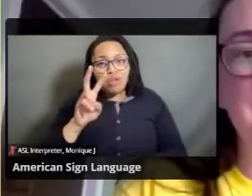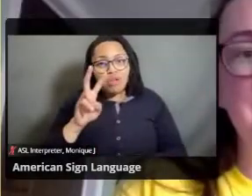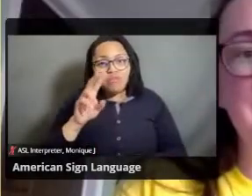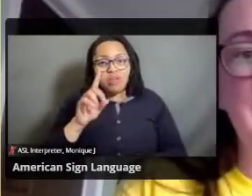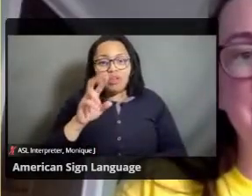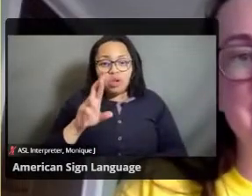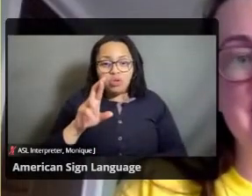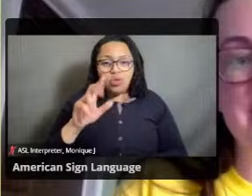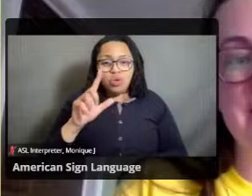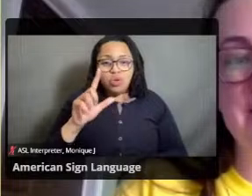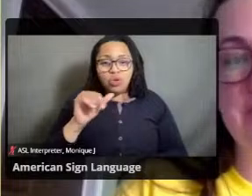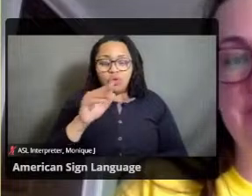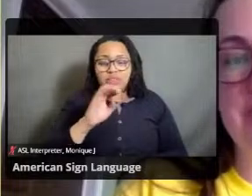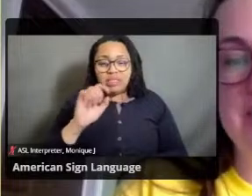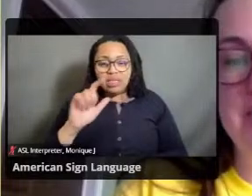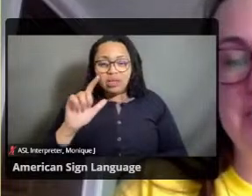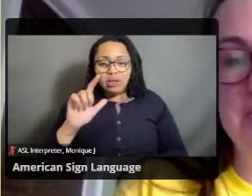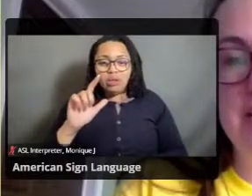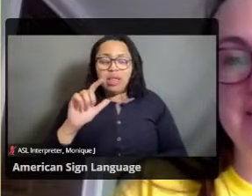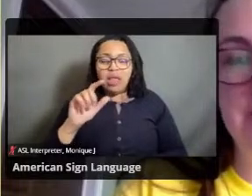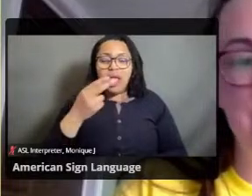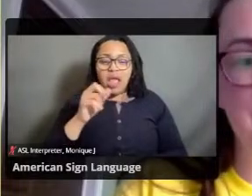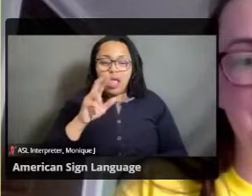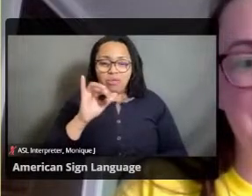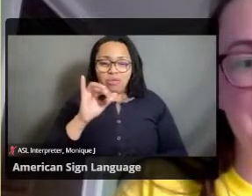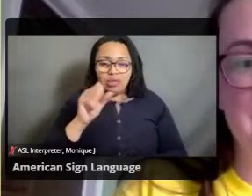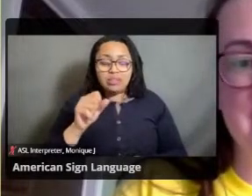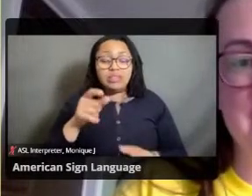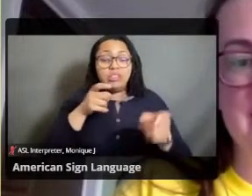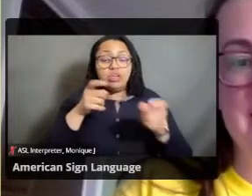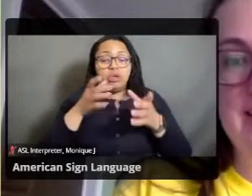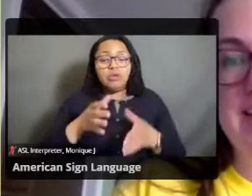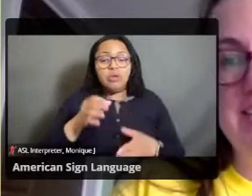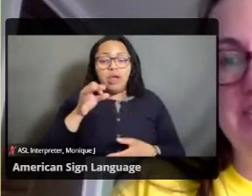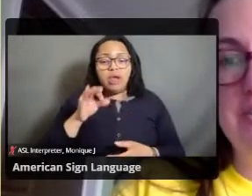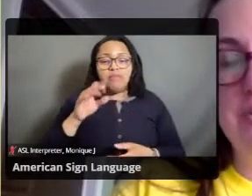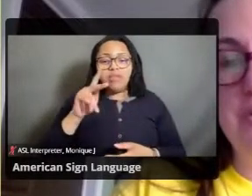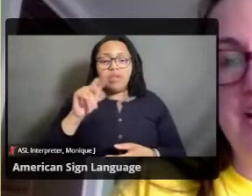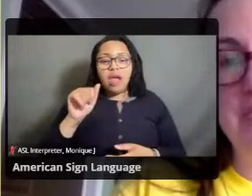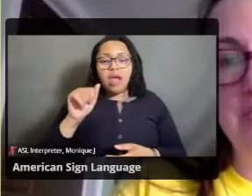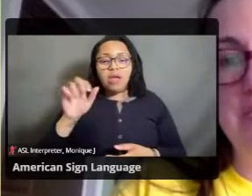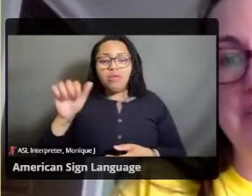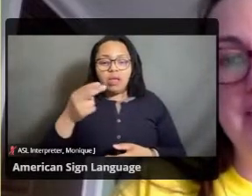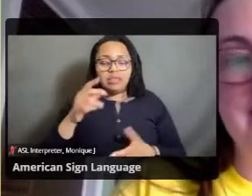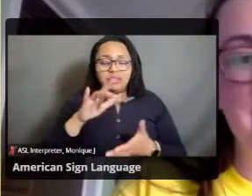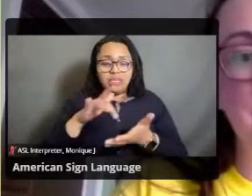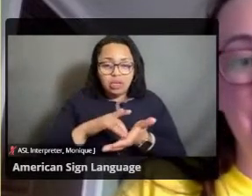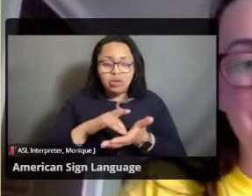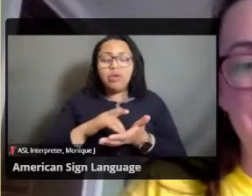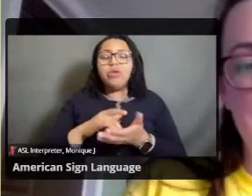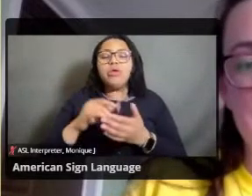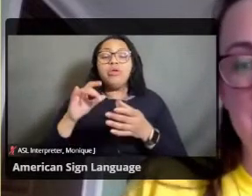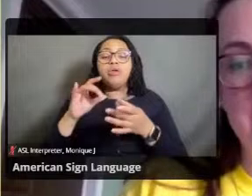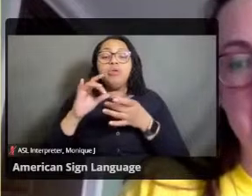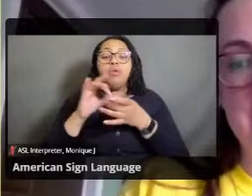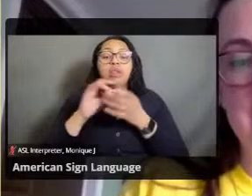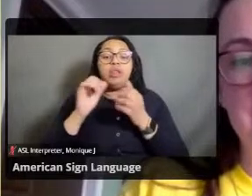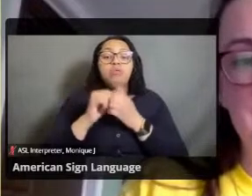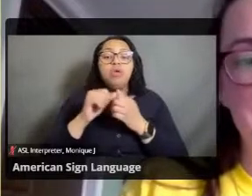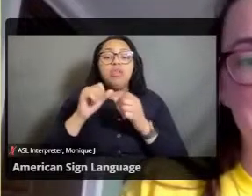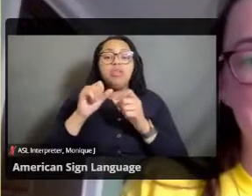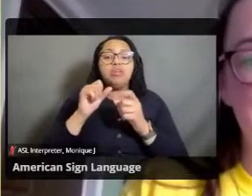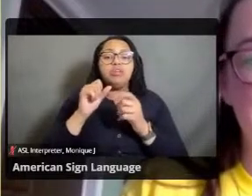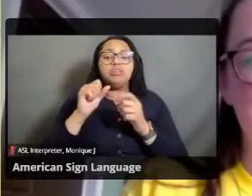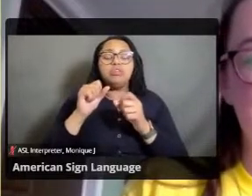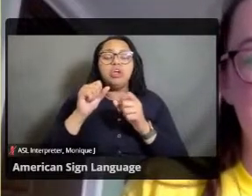Harris, Director of the Kairos Center for Religions, Rights, and Social Justice, to lead us in a grounding